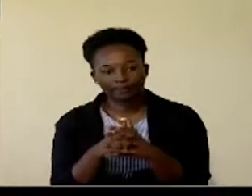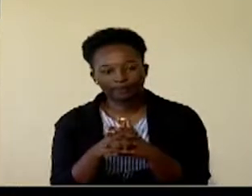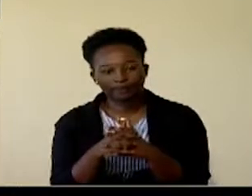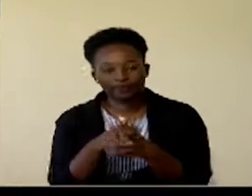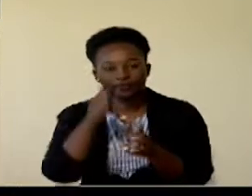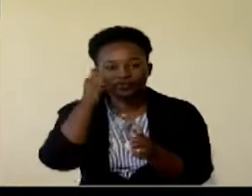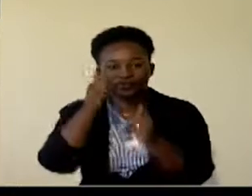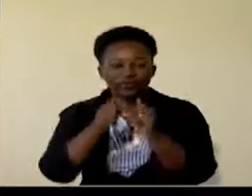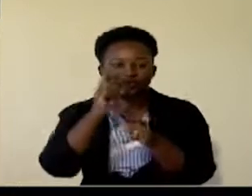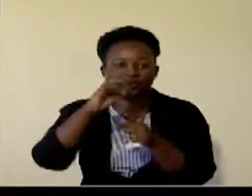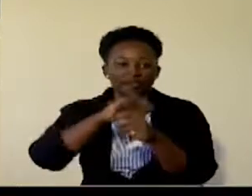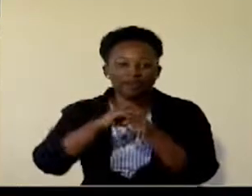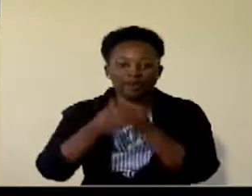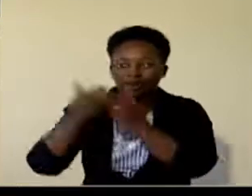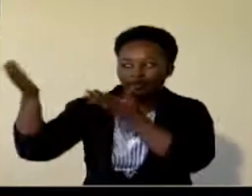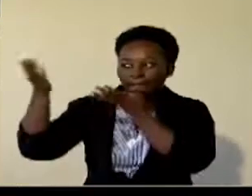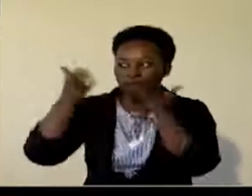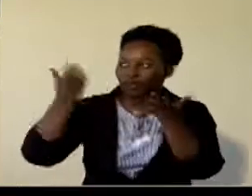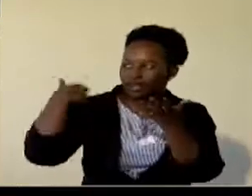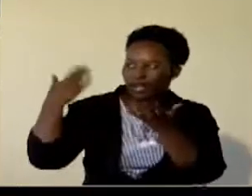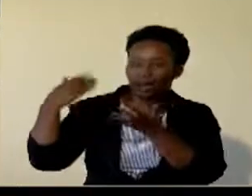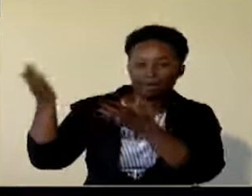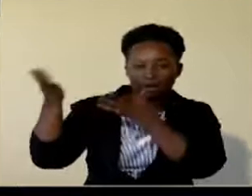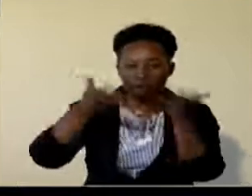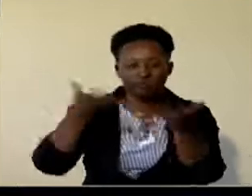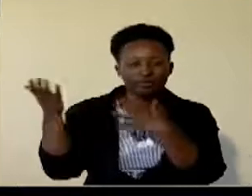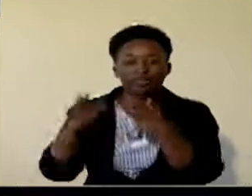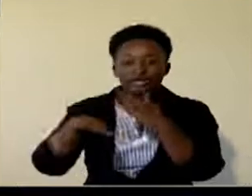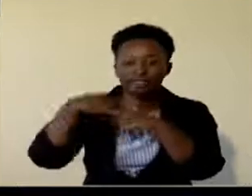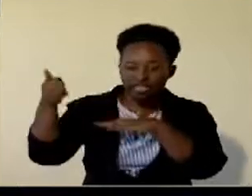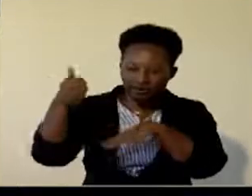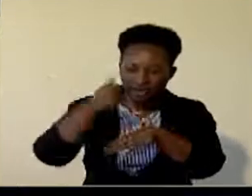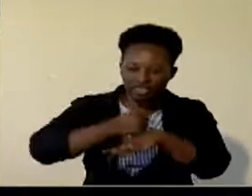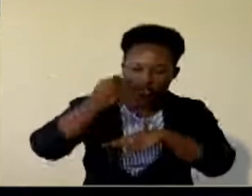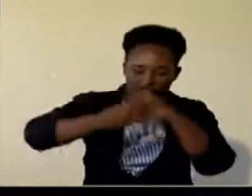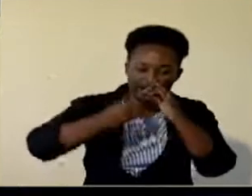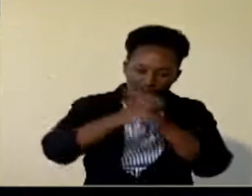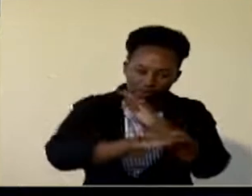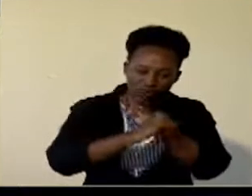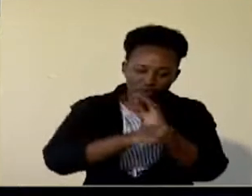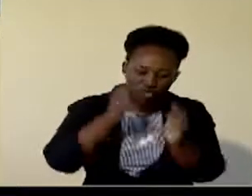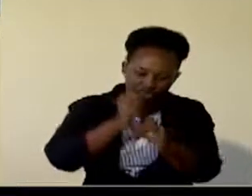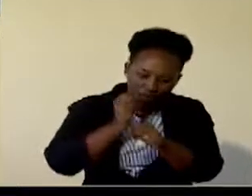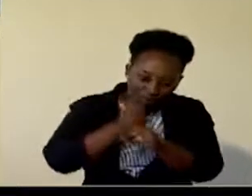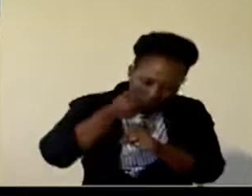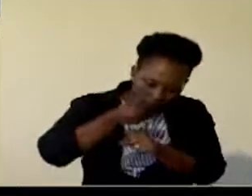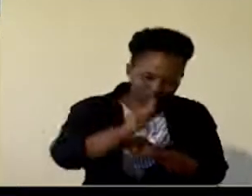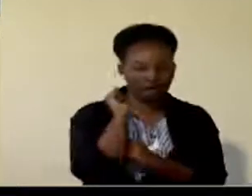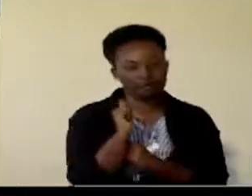which were formerly imported. To produce commodities which were formerly imported.